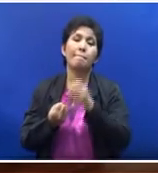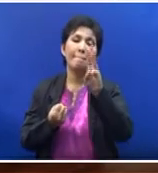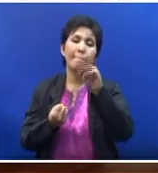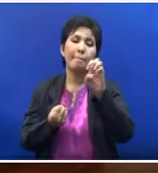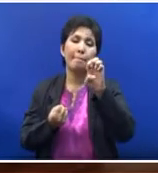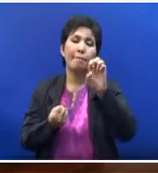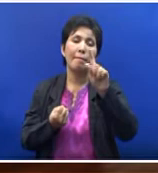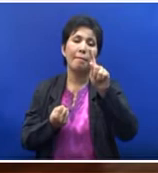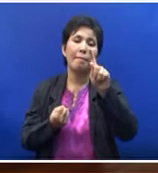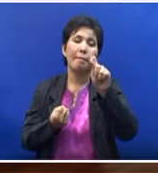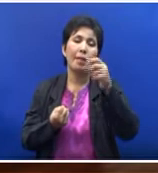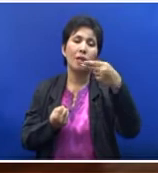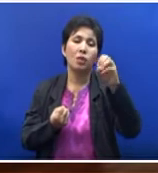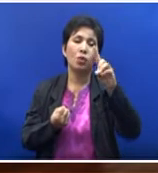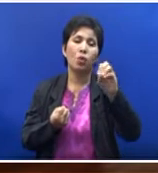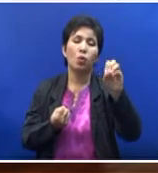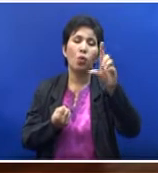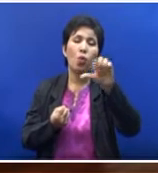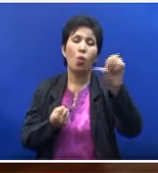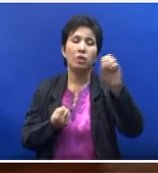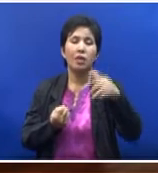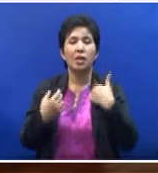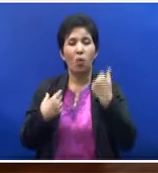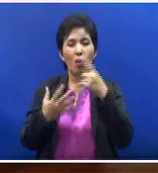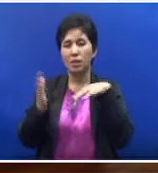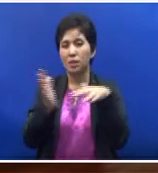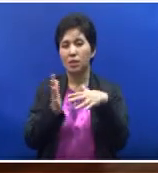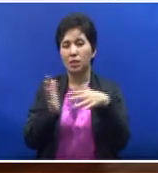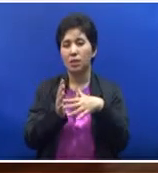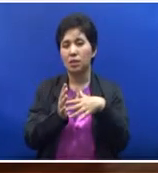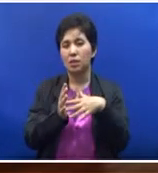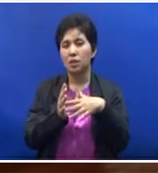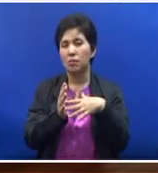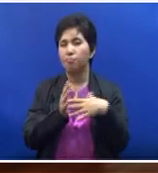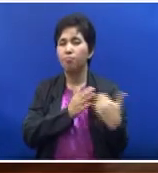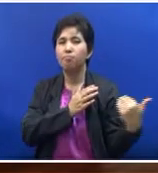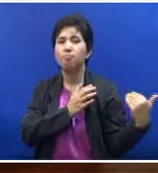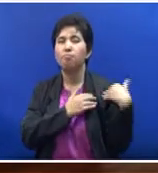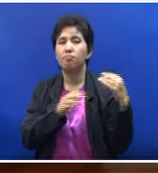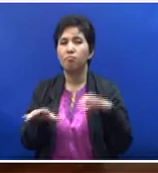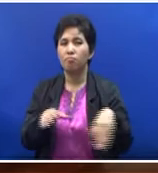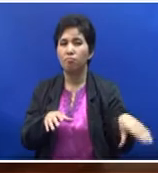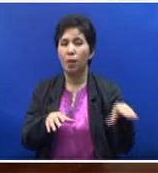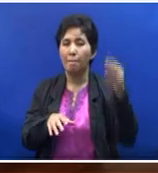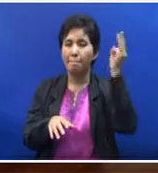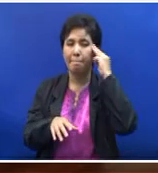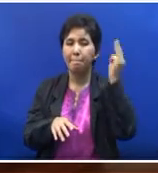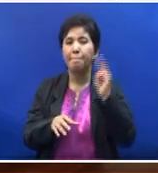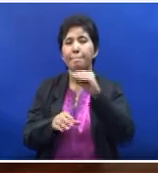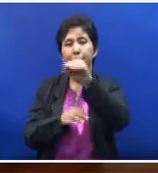methodology. Okay, there was one study that been conducted in Malay